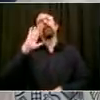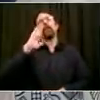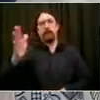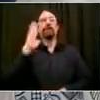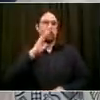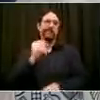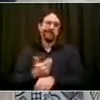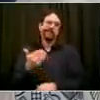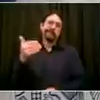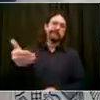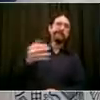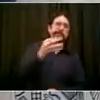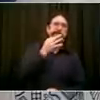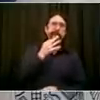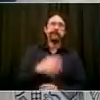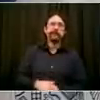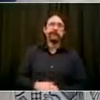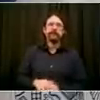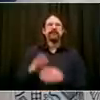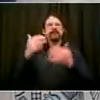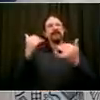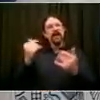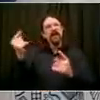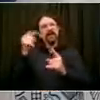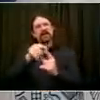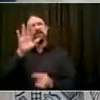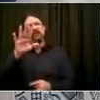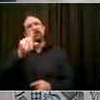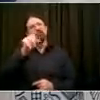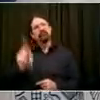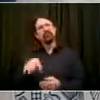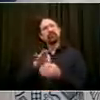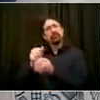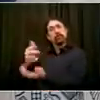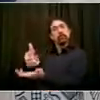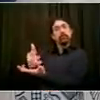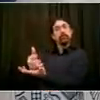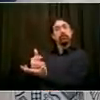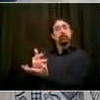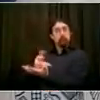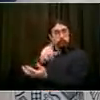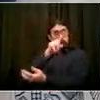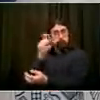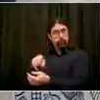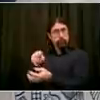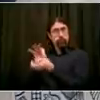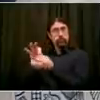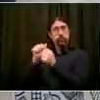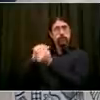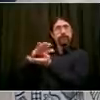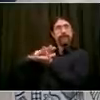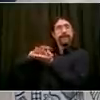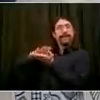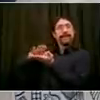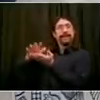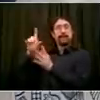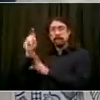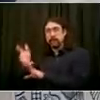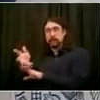of dislocation happening in this city. But we're certainly going to look at alternate side parking and reevaluate that